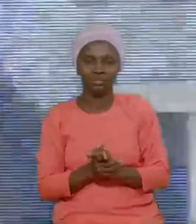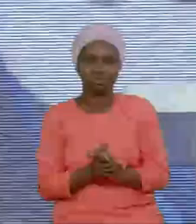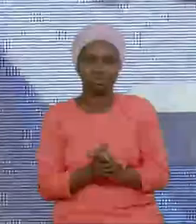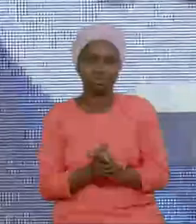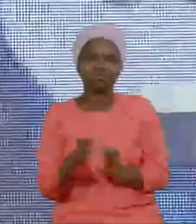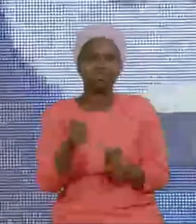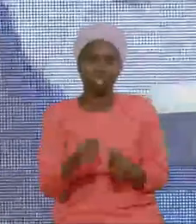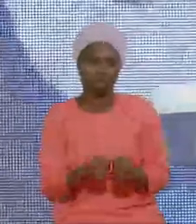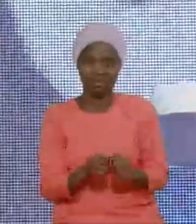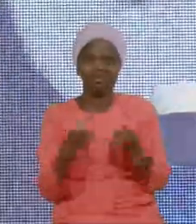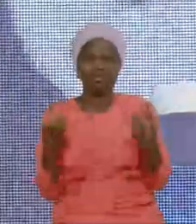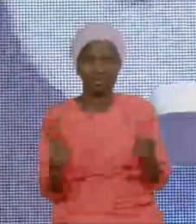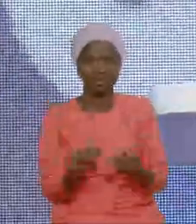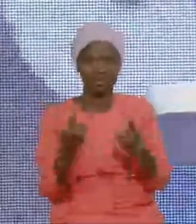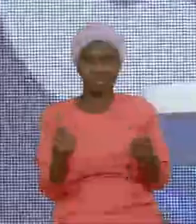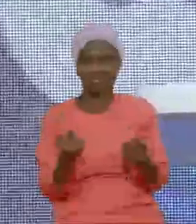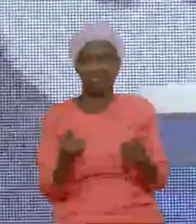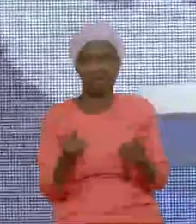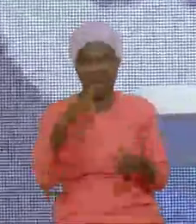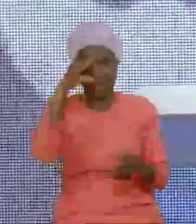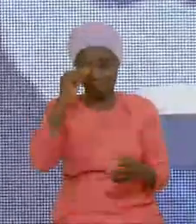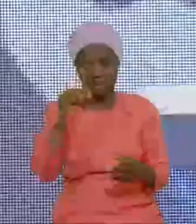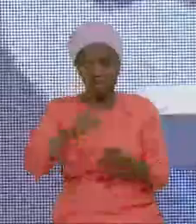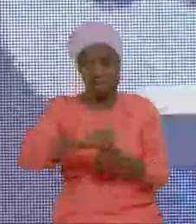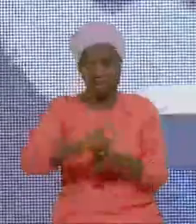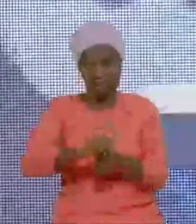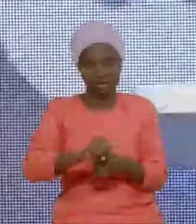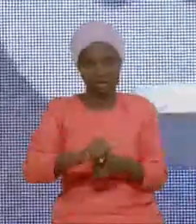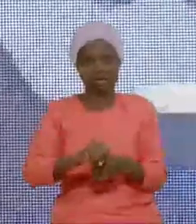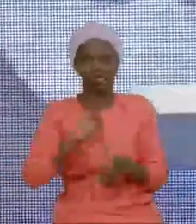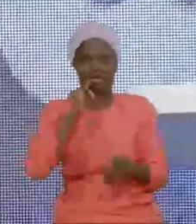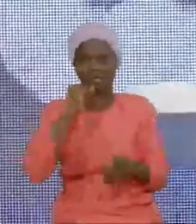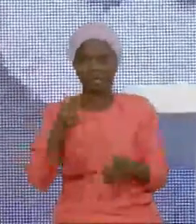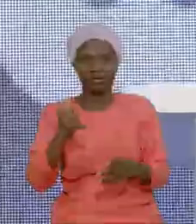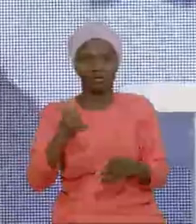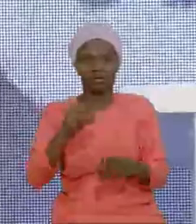Every sin man commits is a block of the wall.